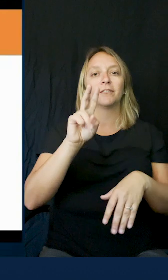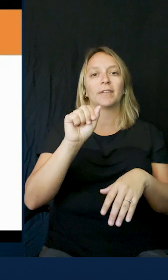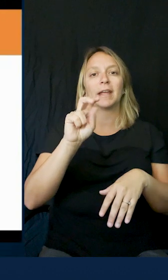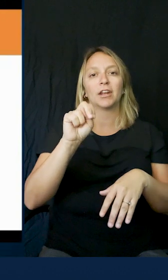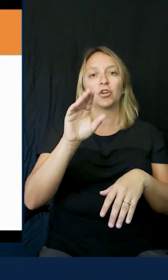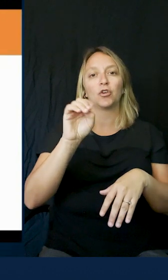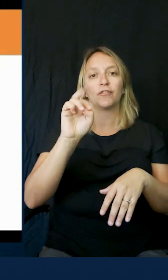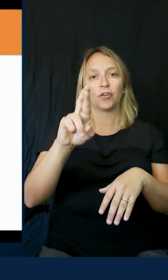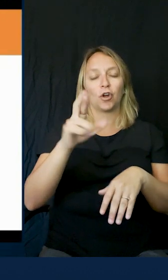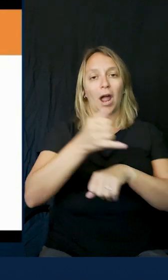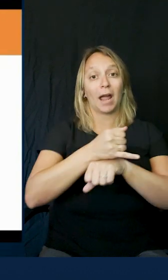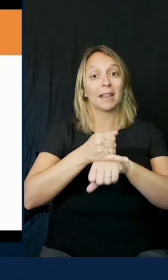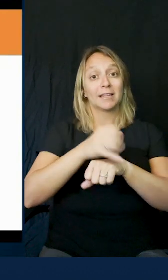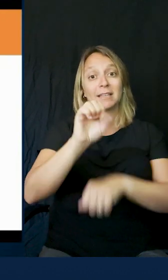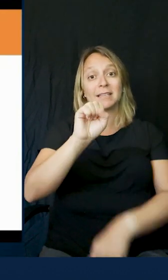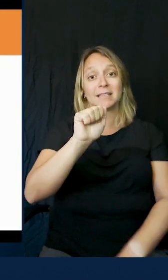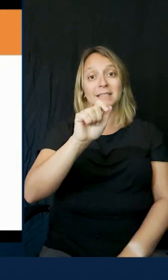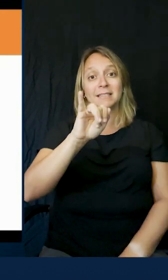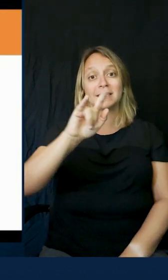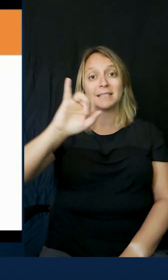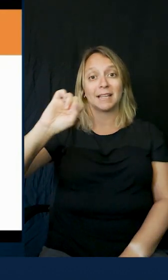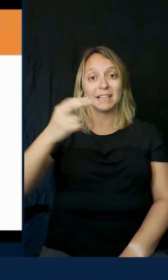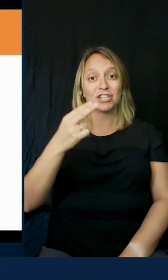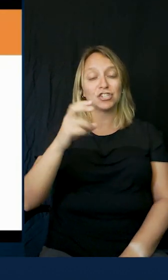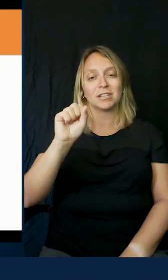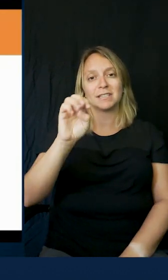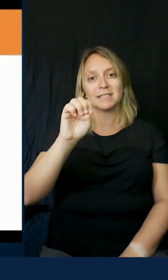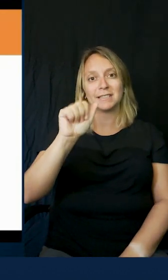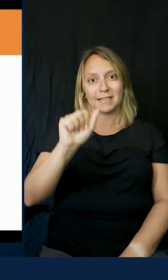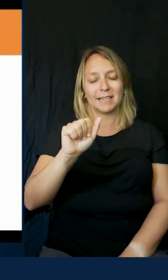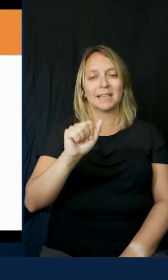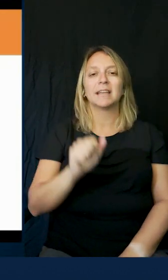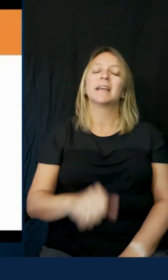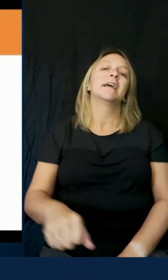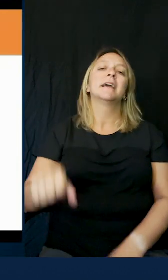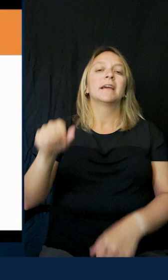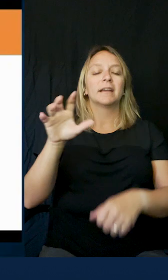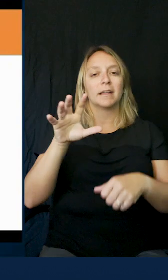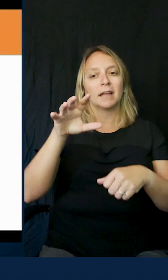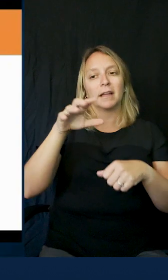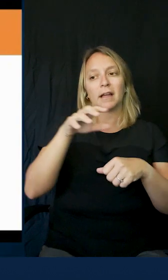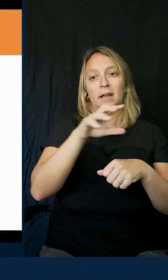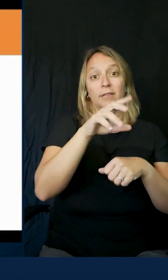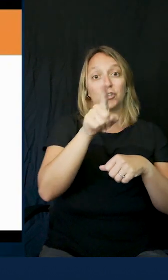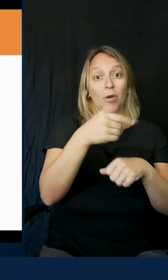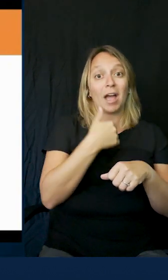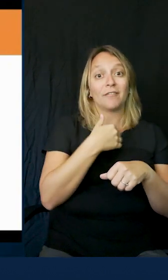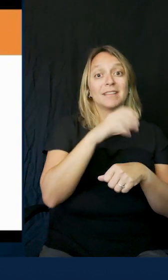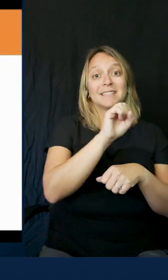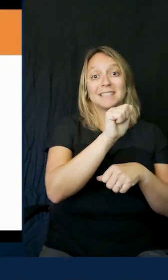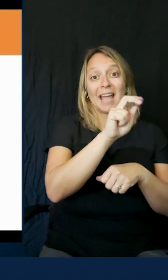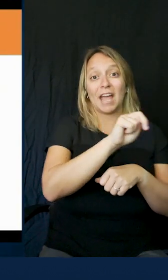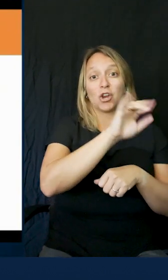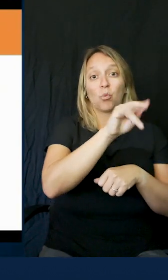is the waters of the Strait of Georgia, the Canadian Gulf Islands archipelago, the US San Juan Islands, and the Strait of Juan